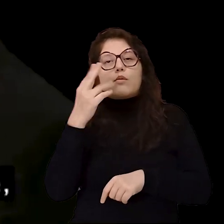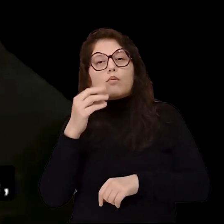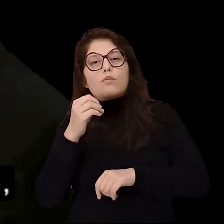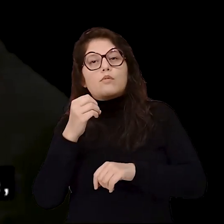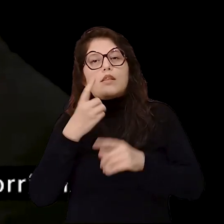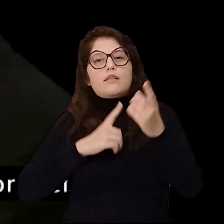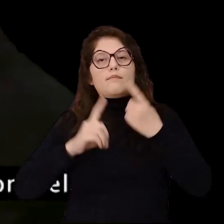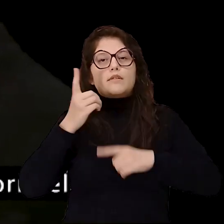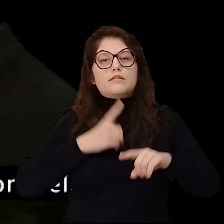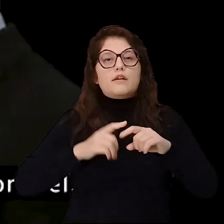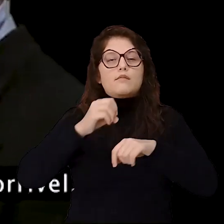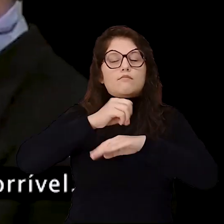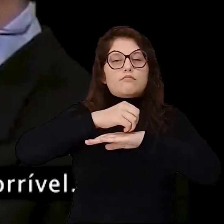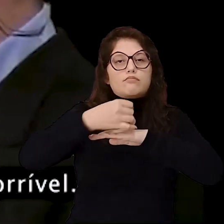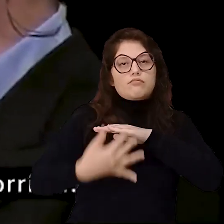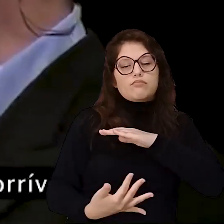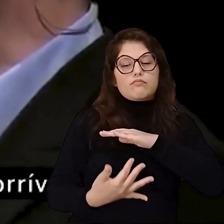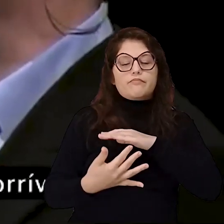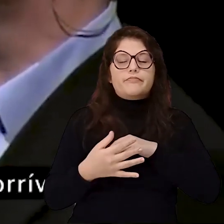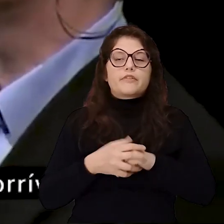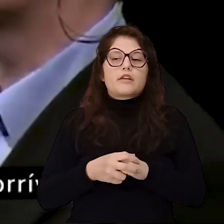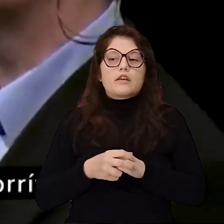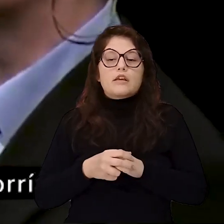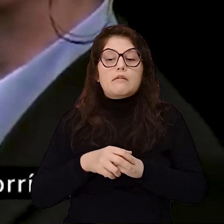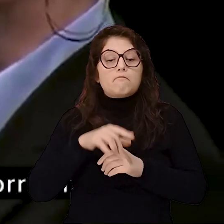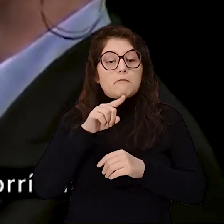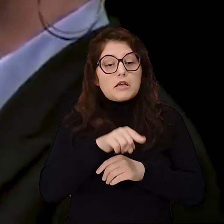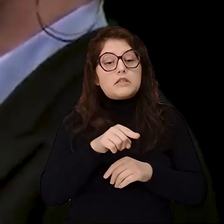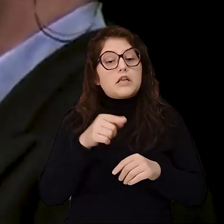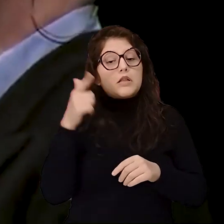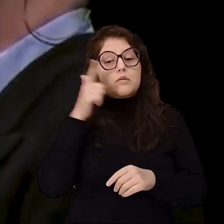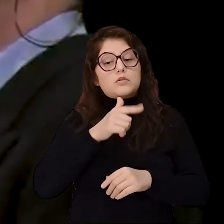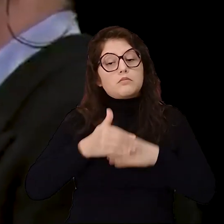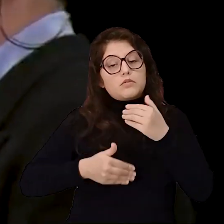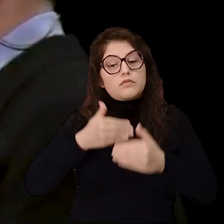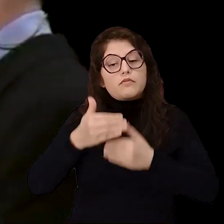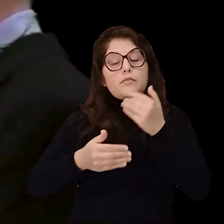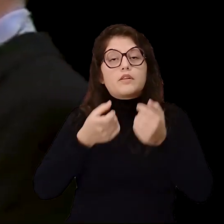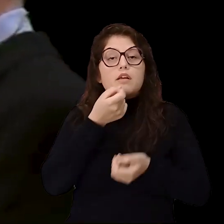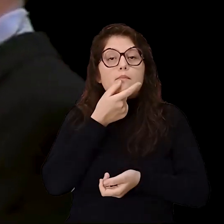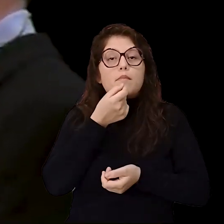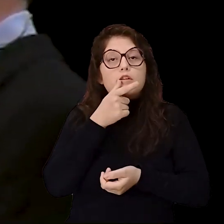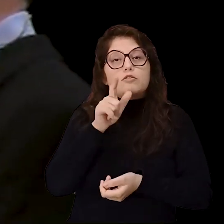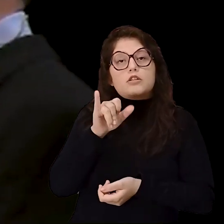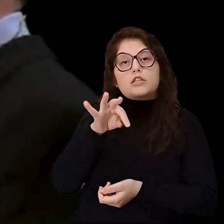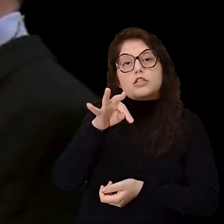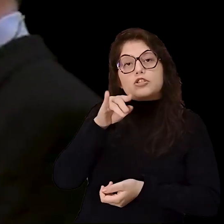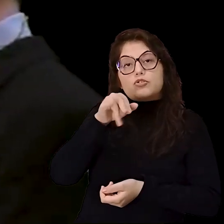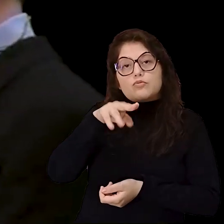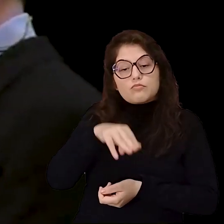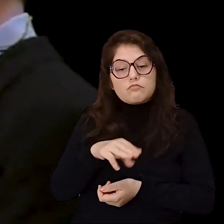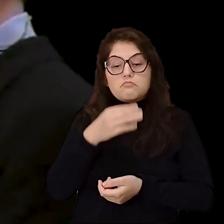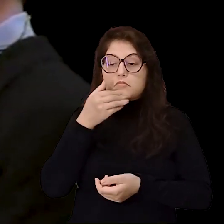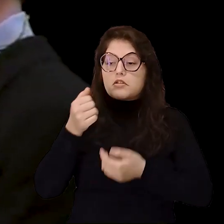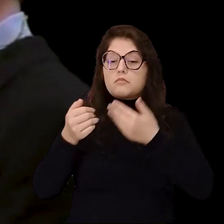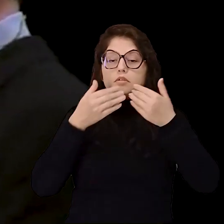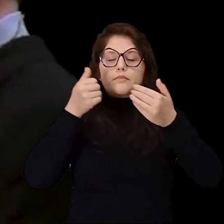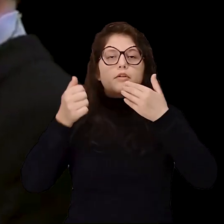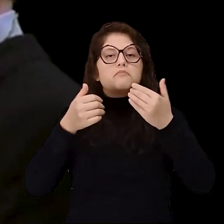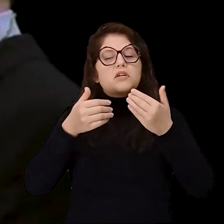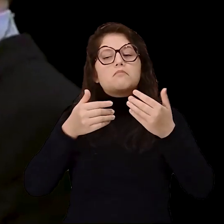year of college and then plummeted into a horrific depression. She had bipolar illness, or manic depression as it was then